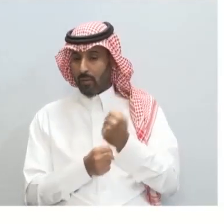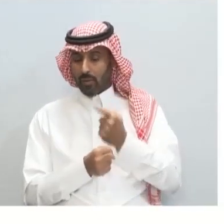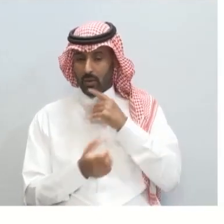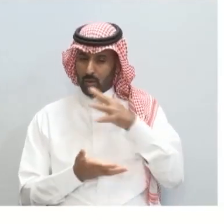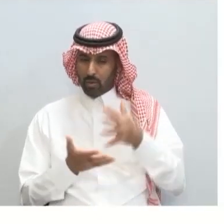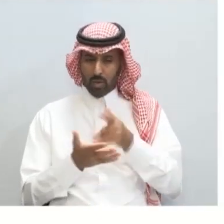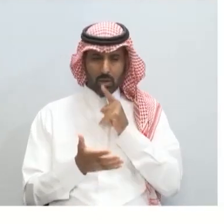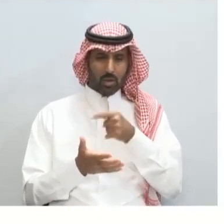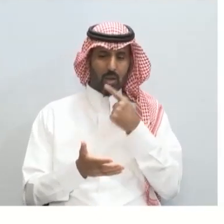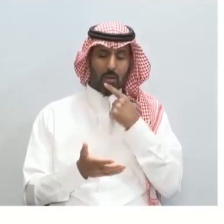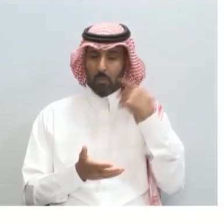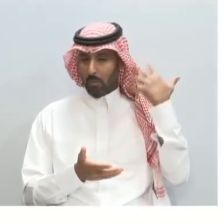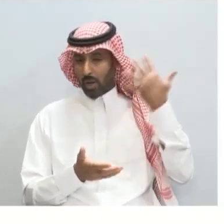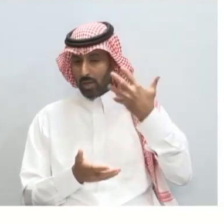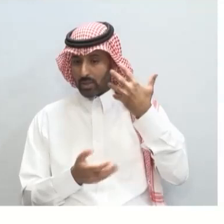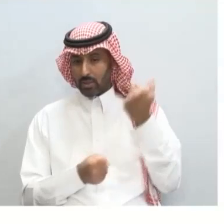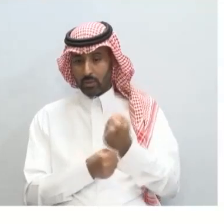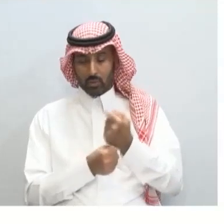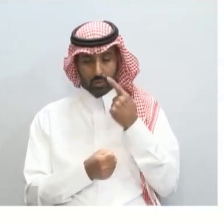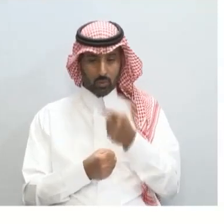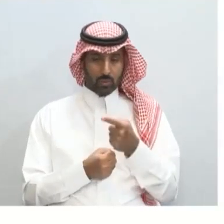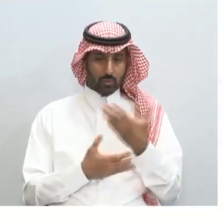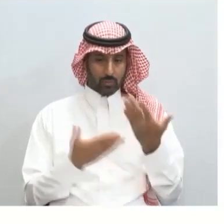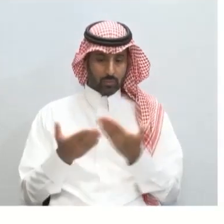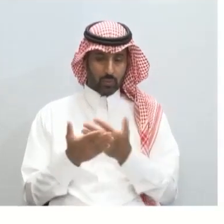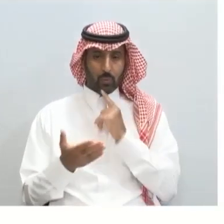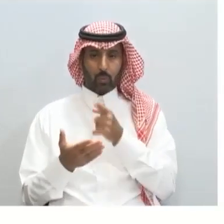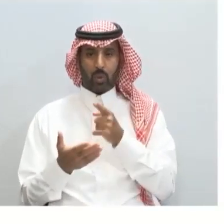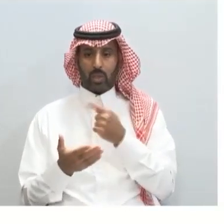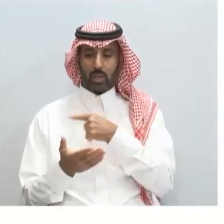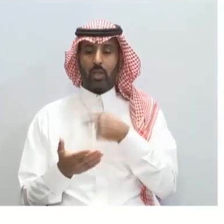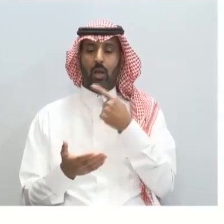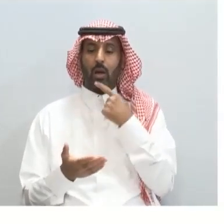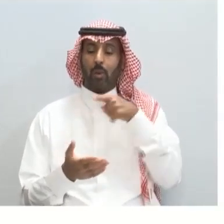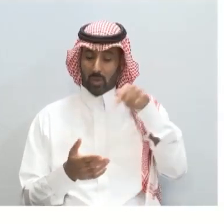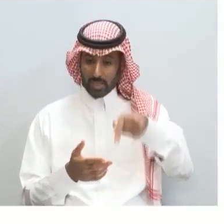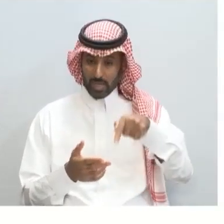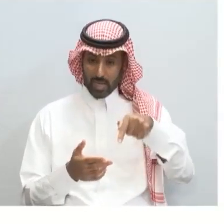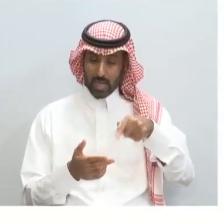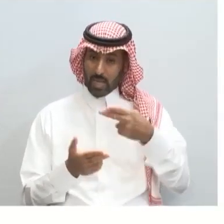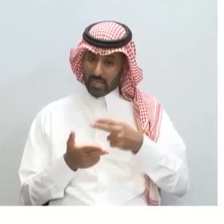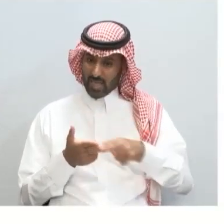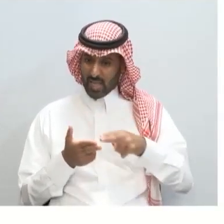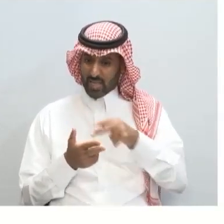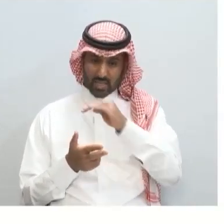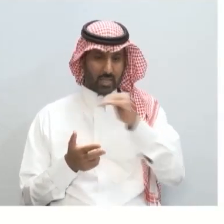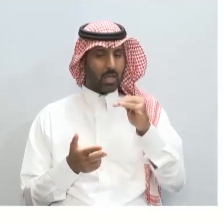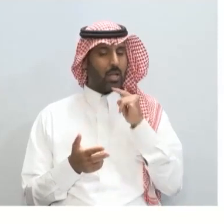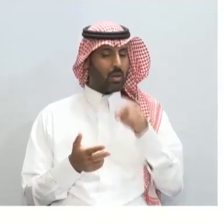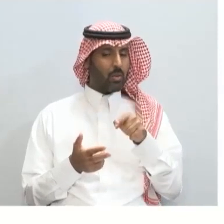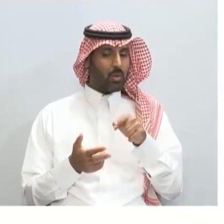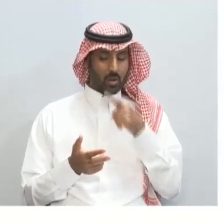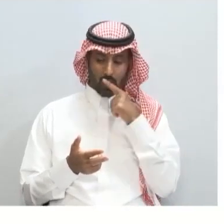to talk about imaginary situations when we talk about the present hypothetical conditionals we're talking